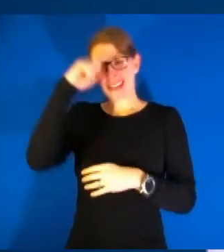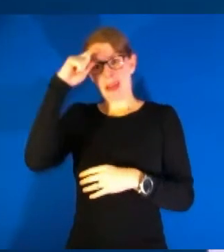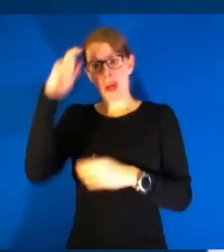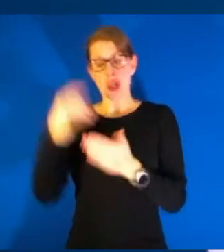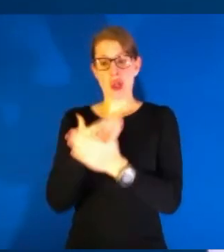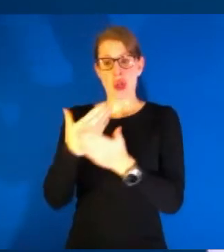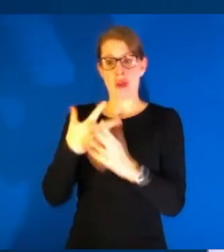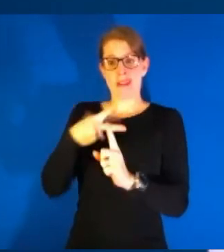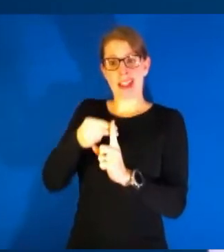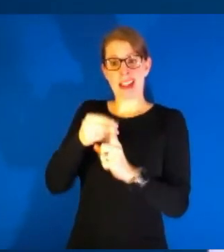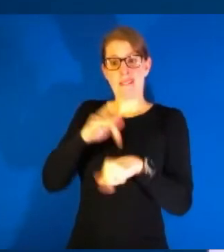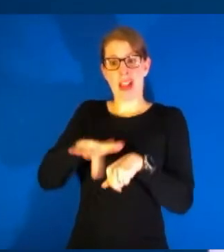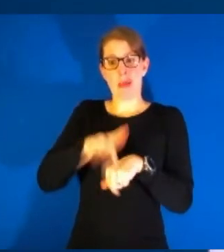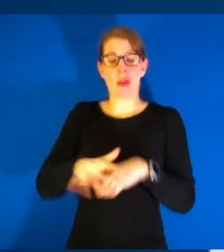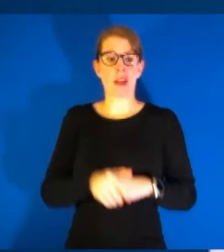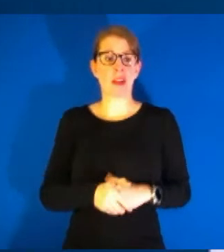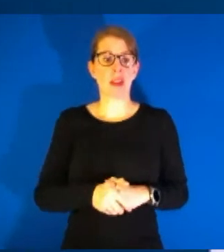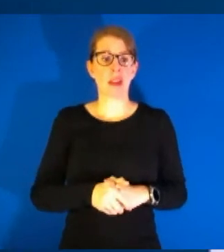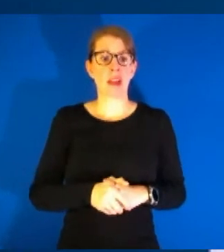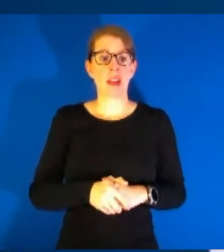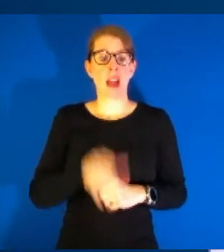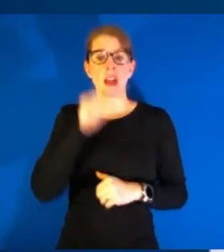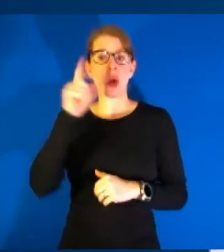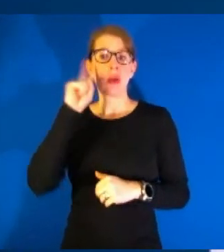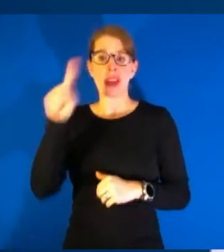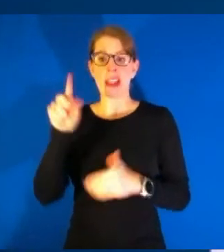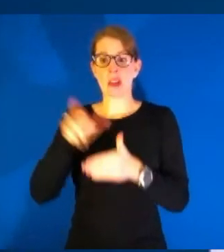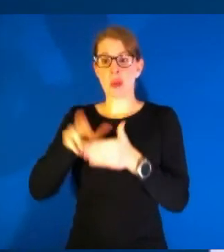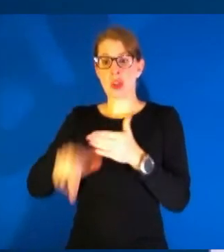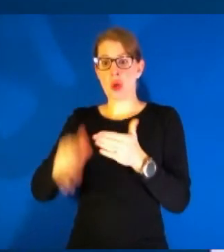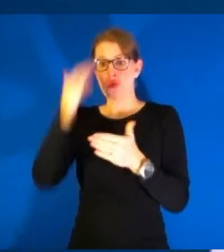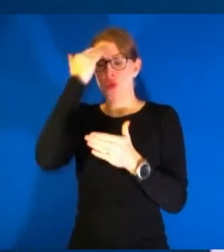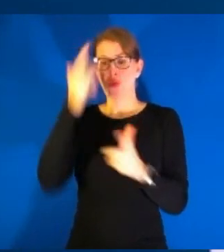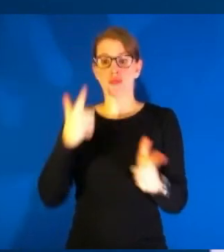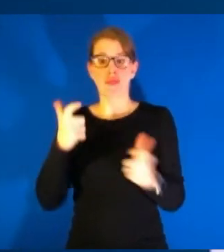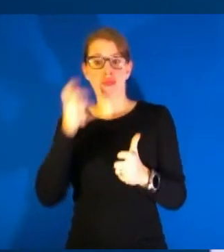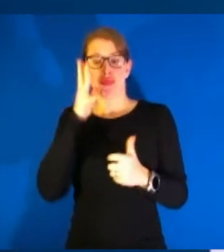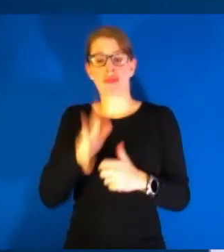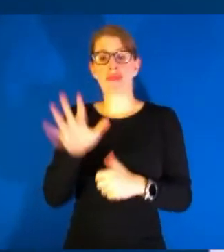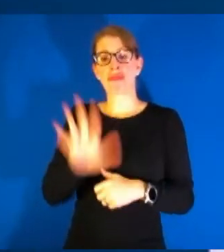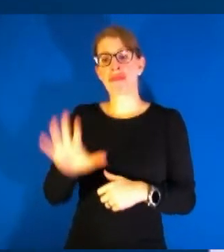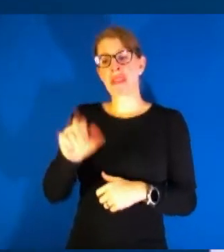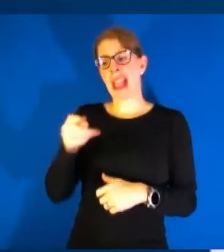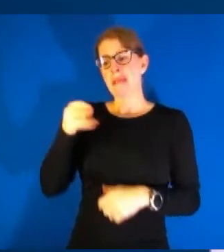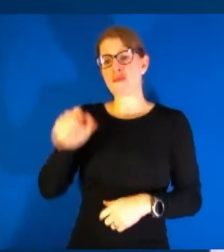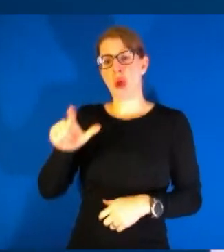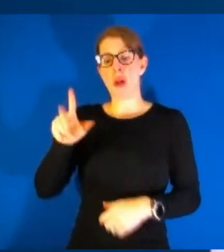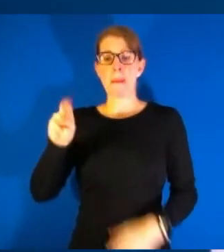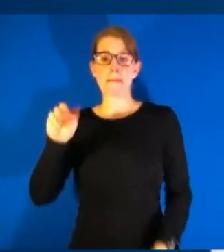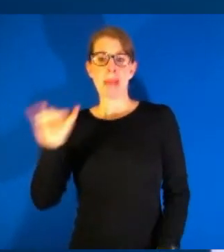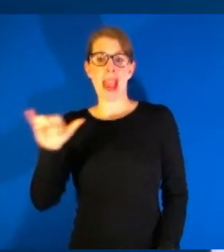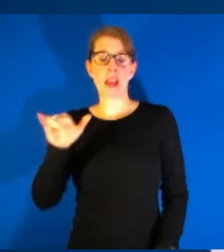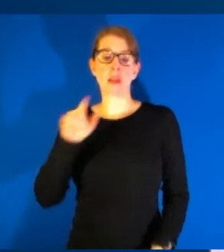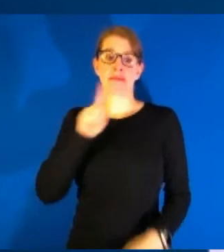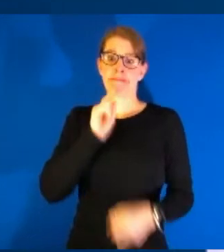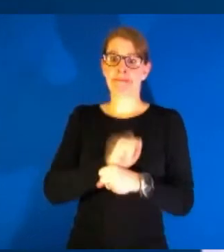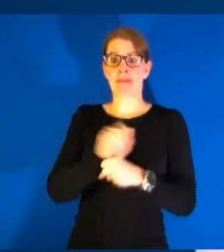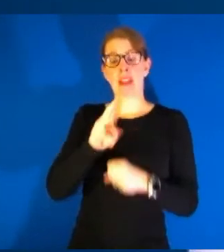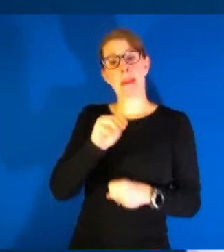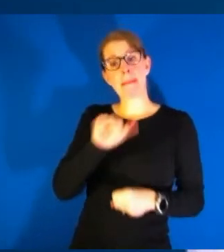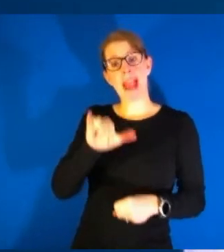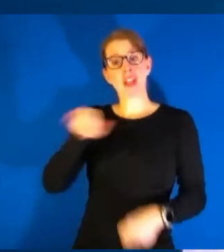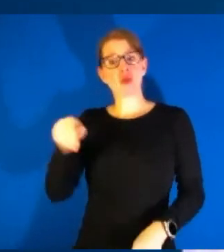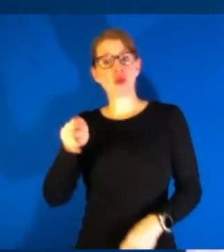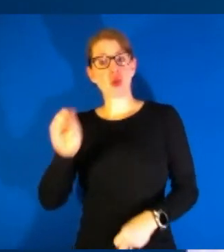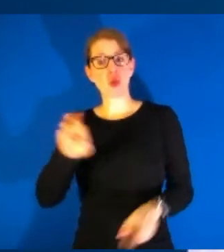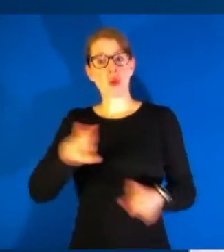available. So I don't think it's going to be something we're going to know the results about right away, probably April or May, which means it would be May or June before it was actually in shots. And at